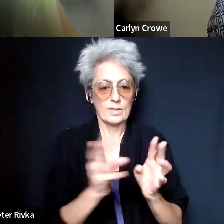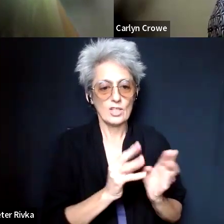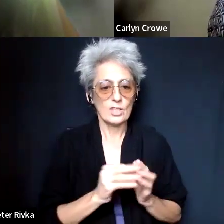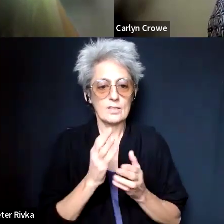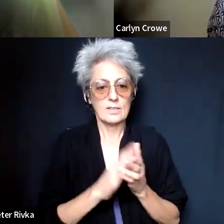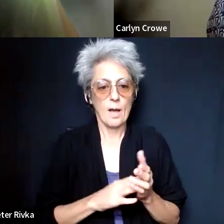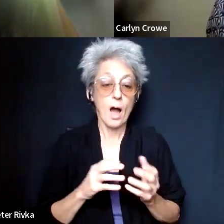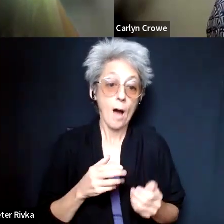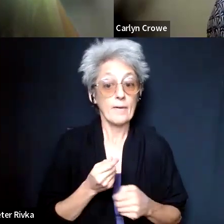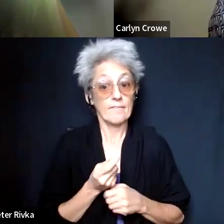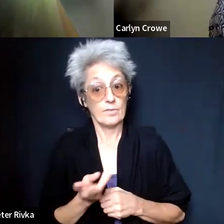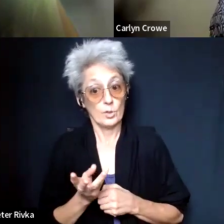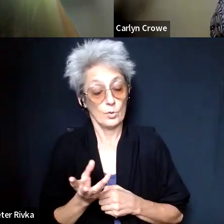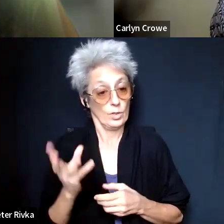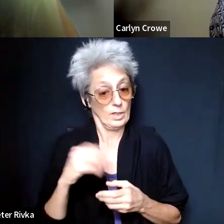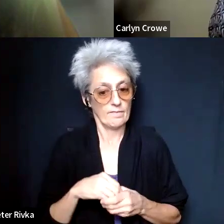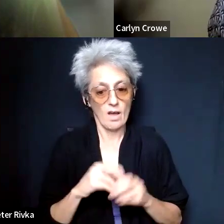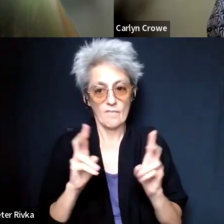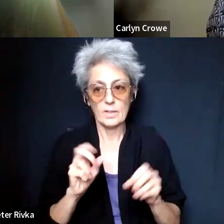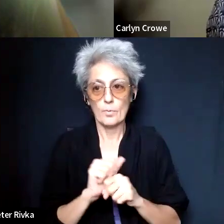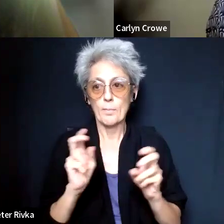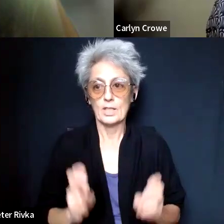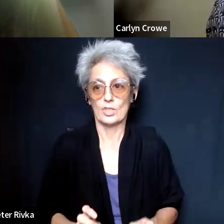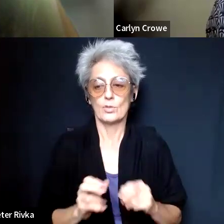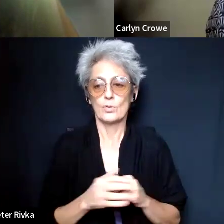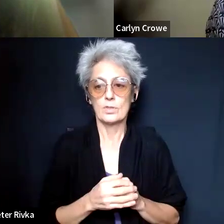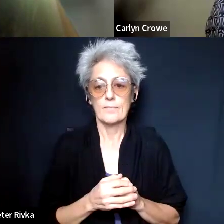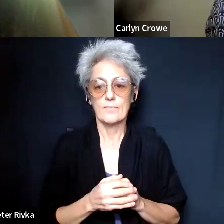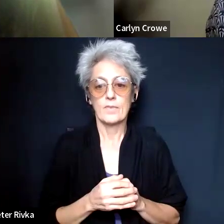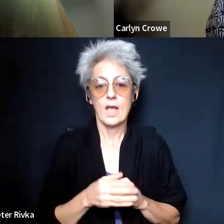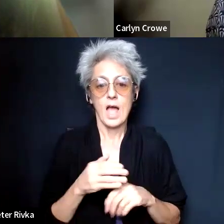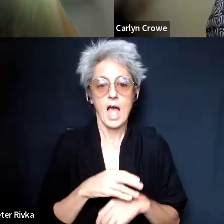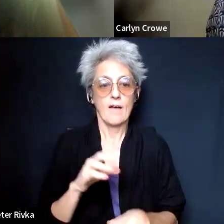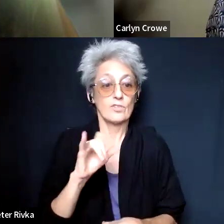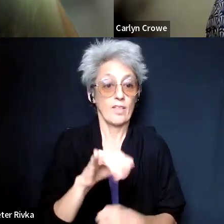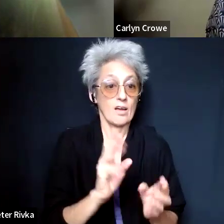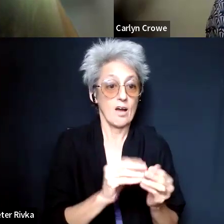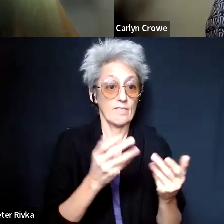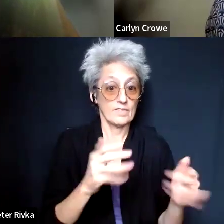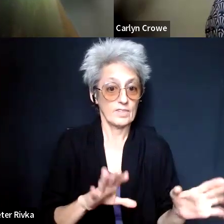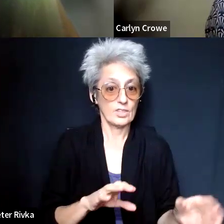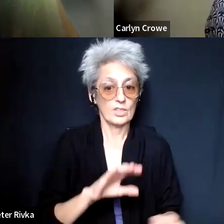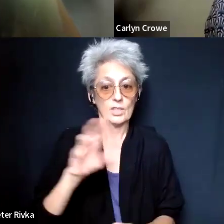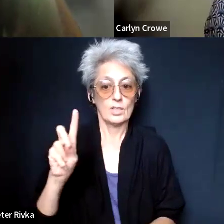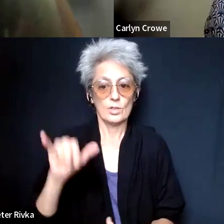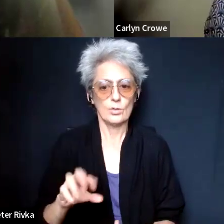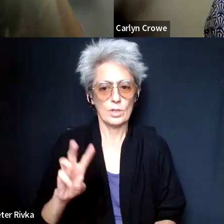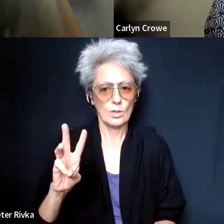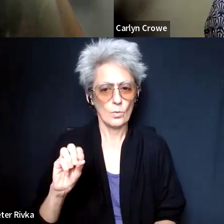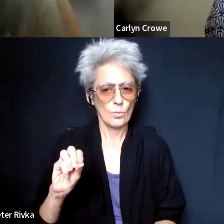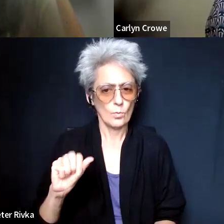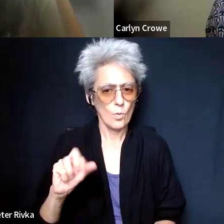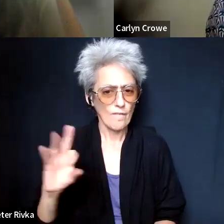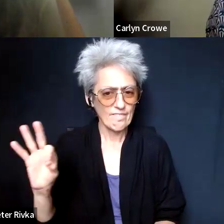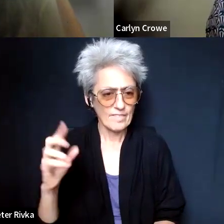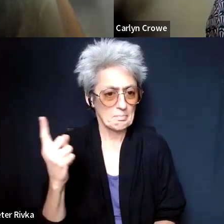actually involved employment issues. And then right after the Make Your Mark conference, Judy Worth, who I know many of you